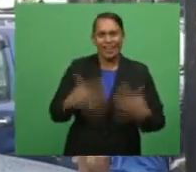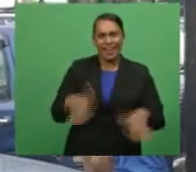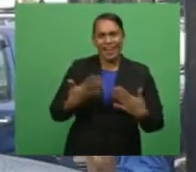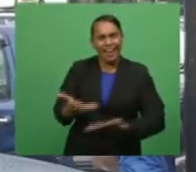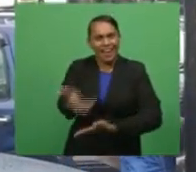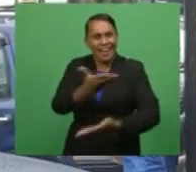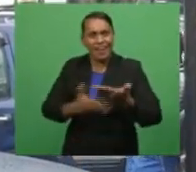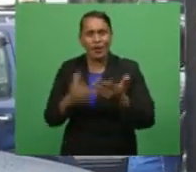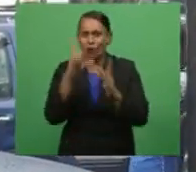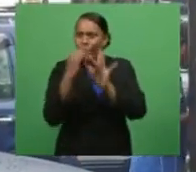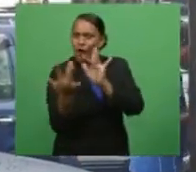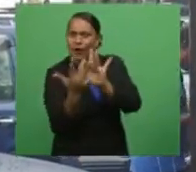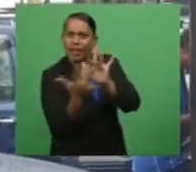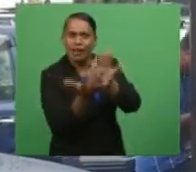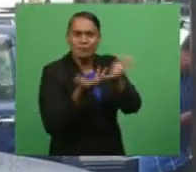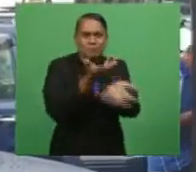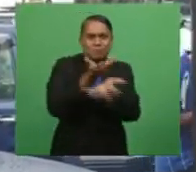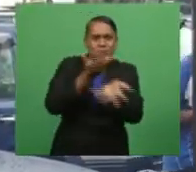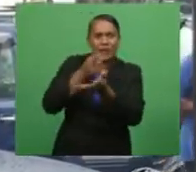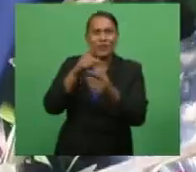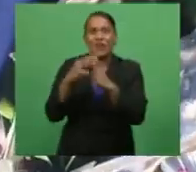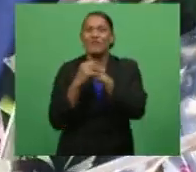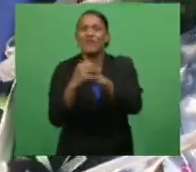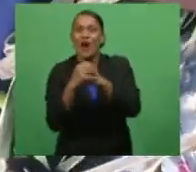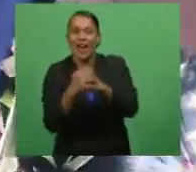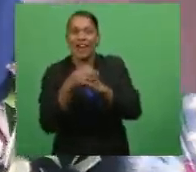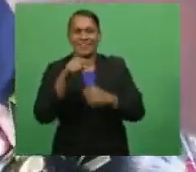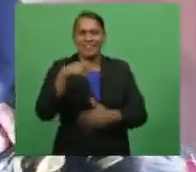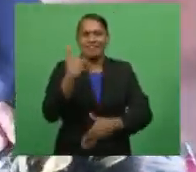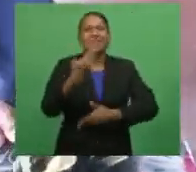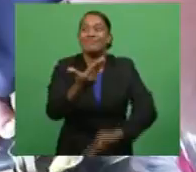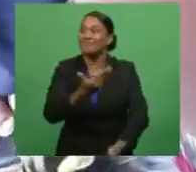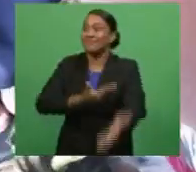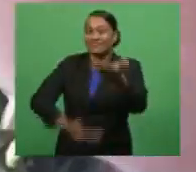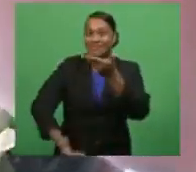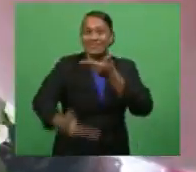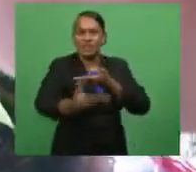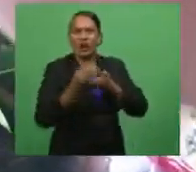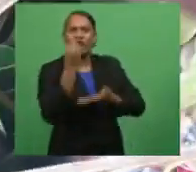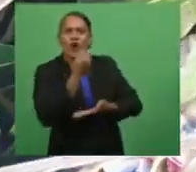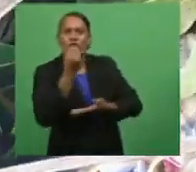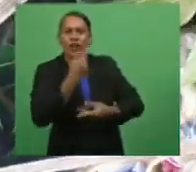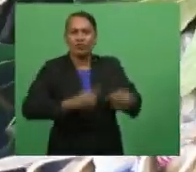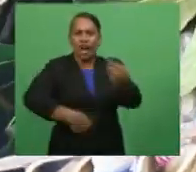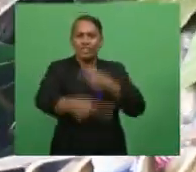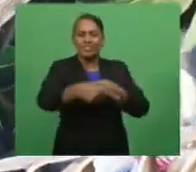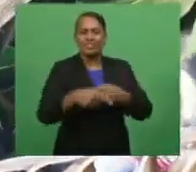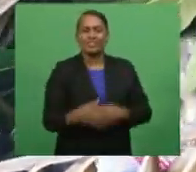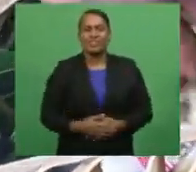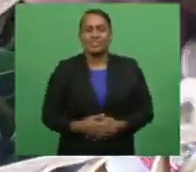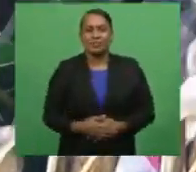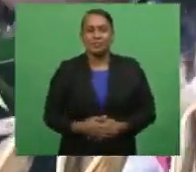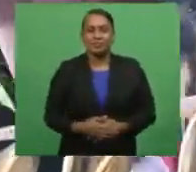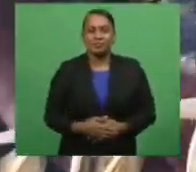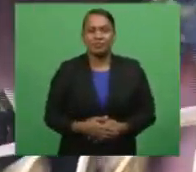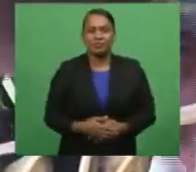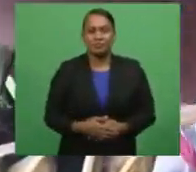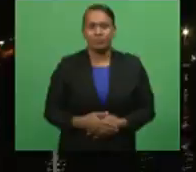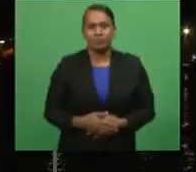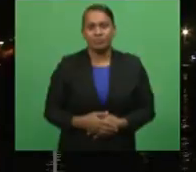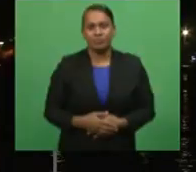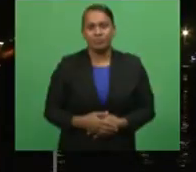form friendships. So these exchanges will definitely not be the last we see. Eleanor Turangeview, FBC